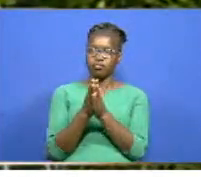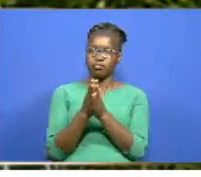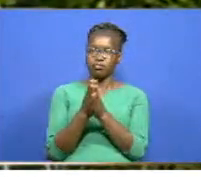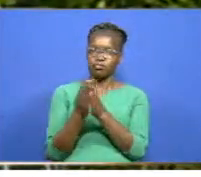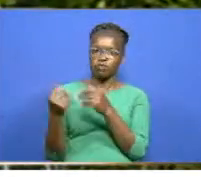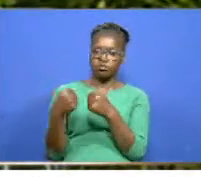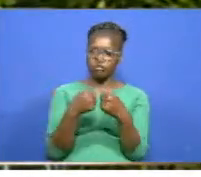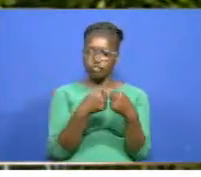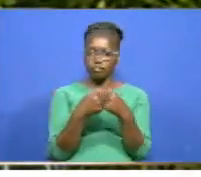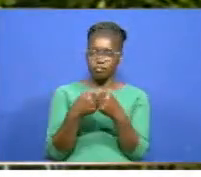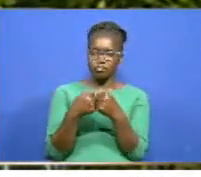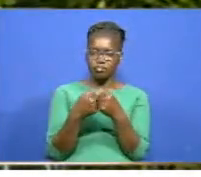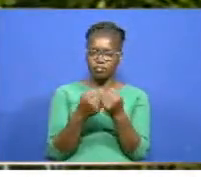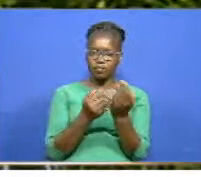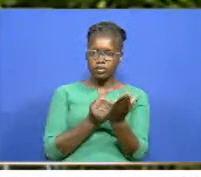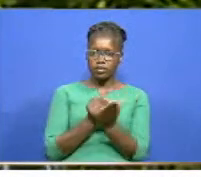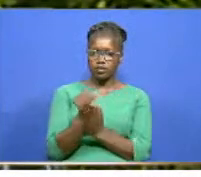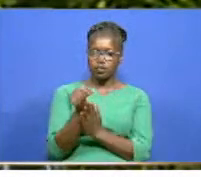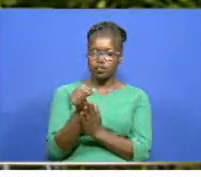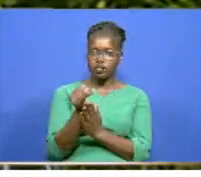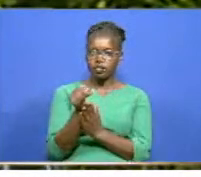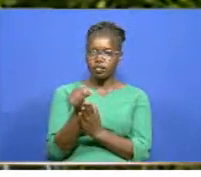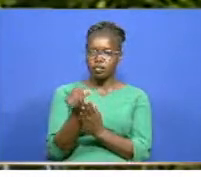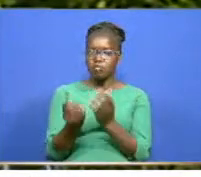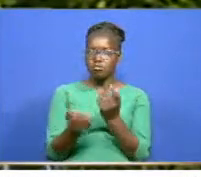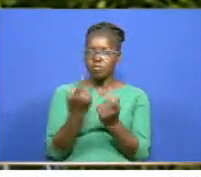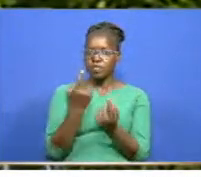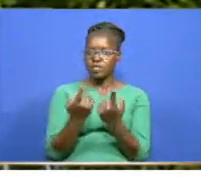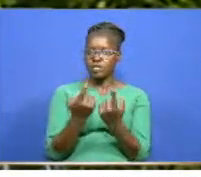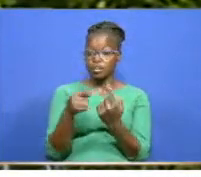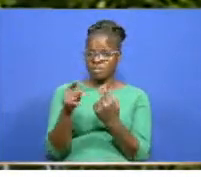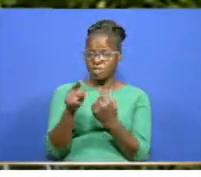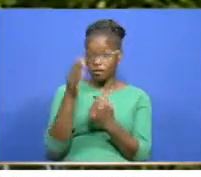integrity. So they know themselves.